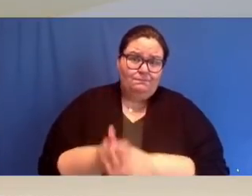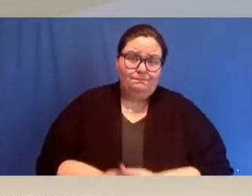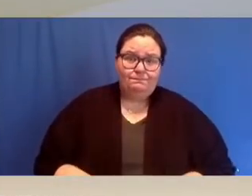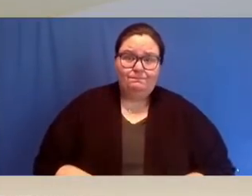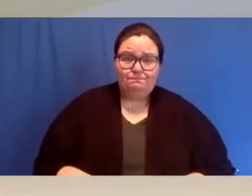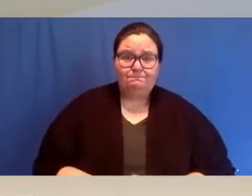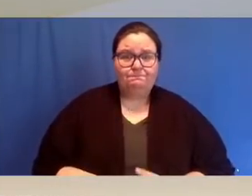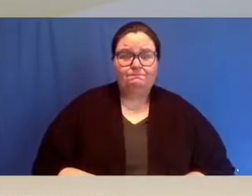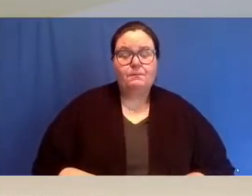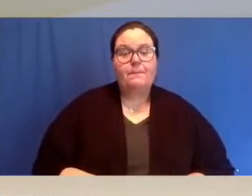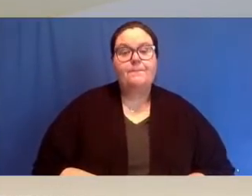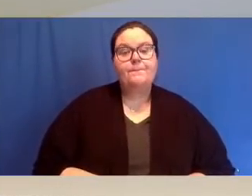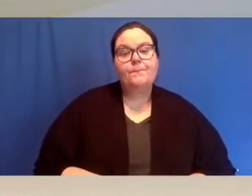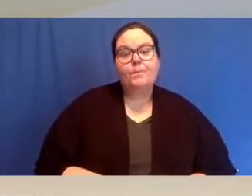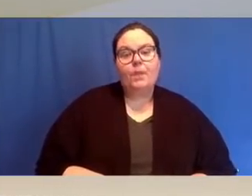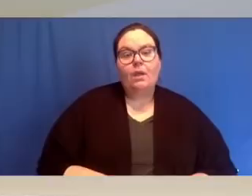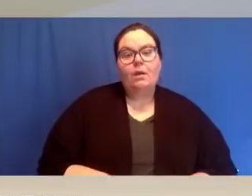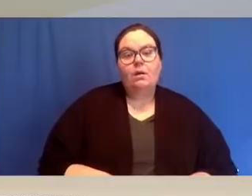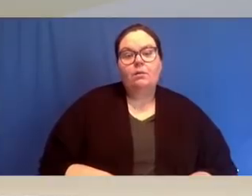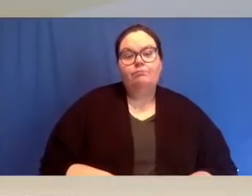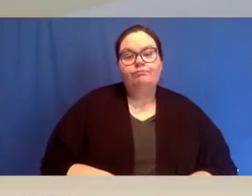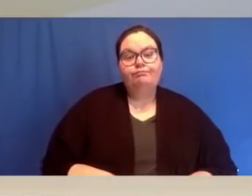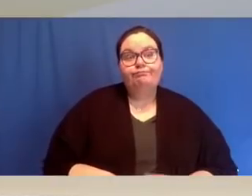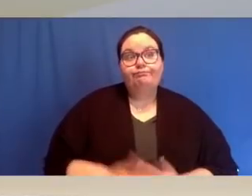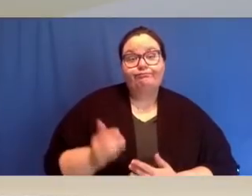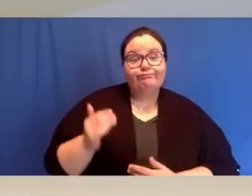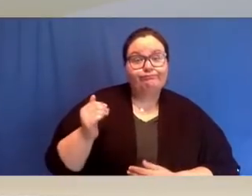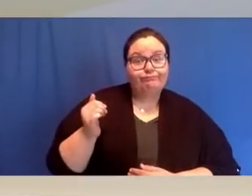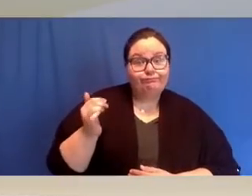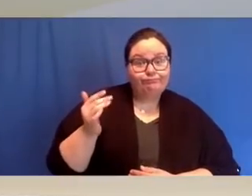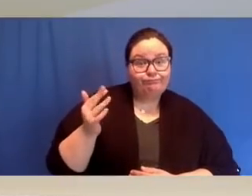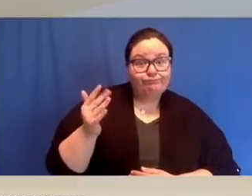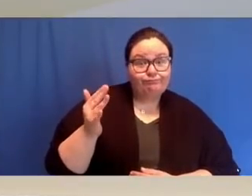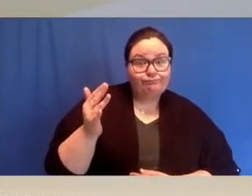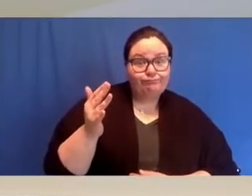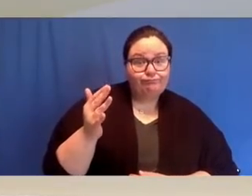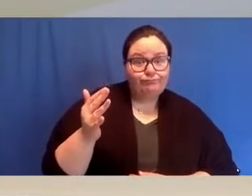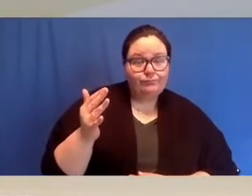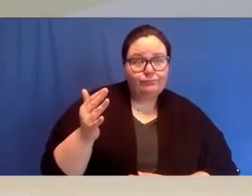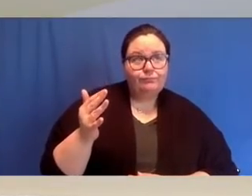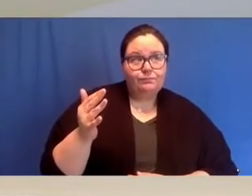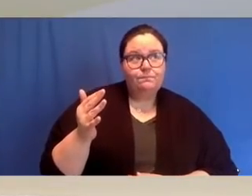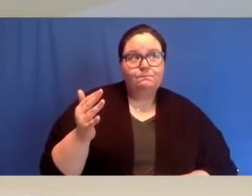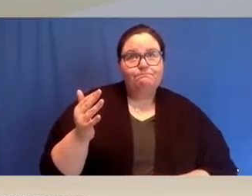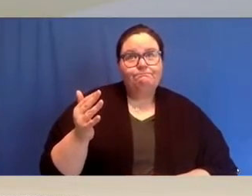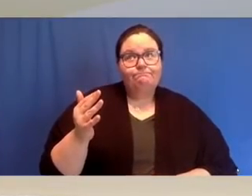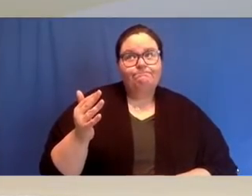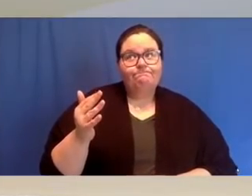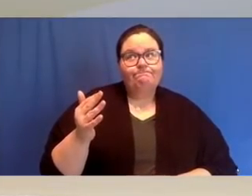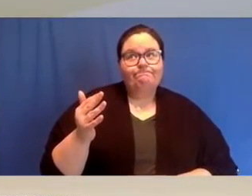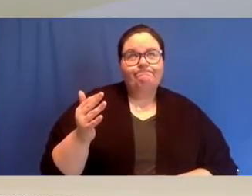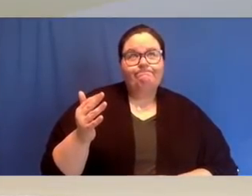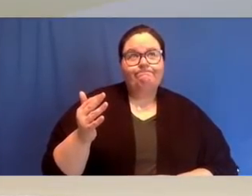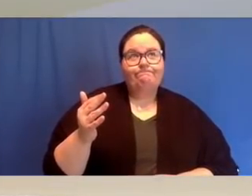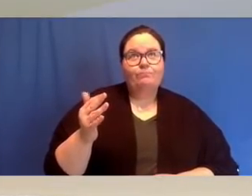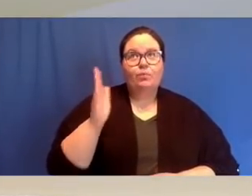at some point, we are going to be making a transition to